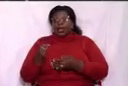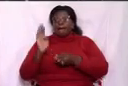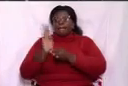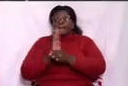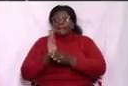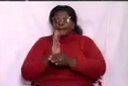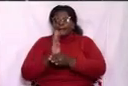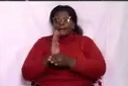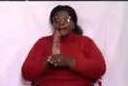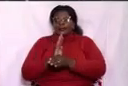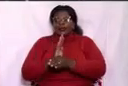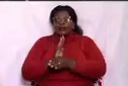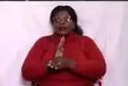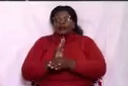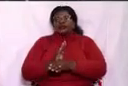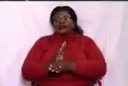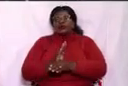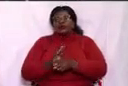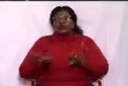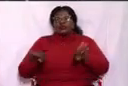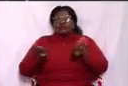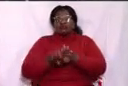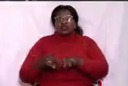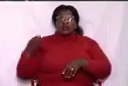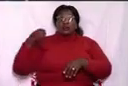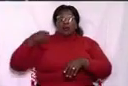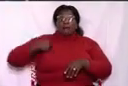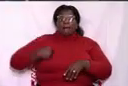products like bags and creates